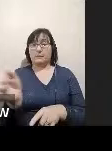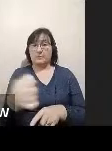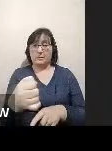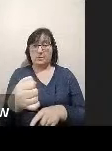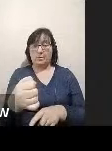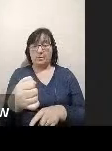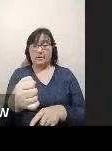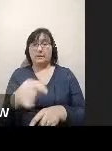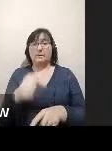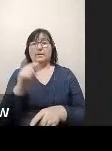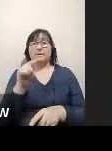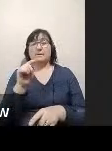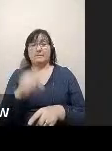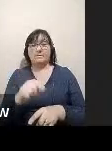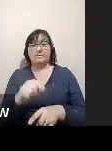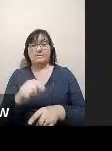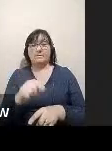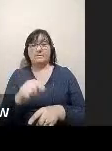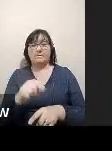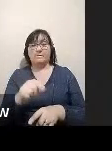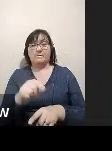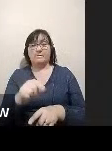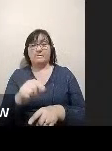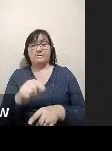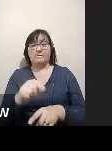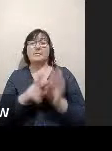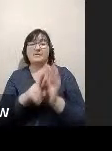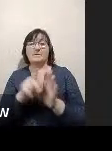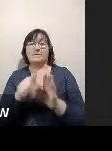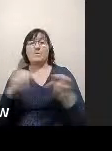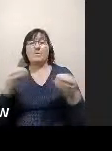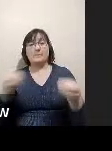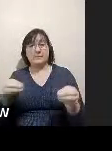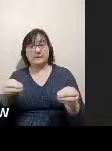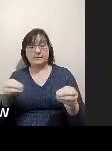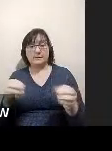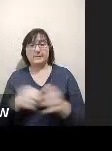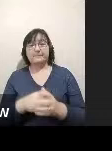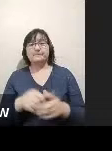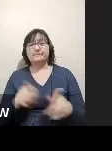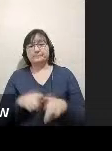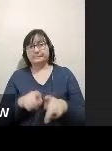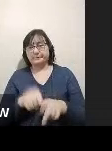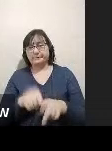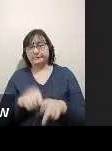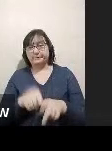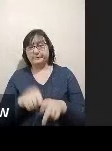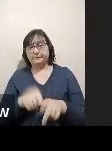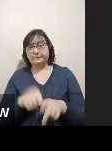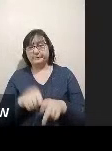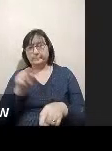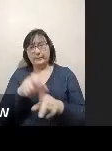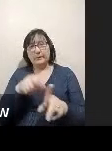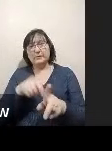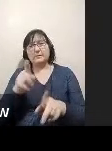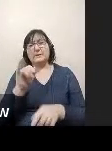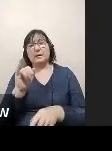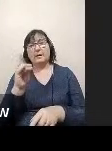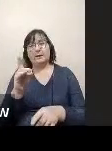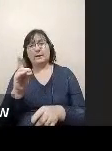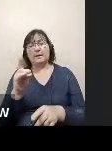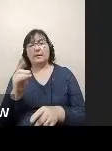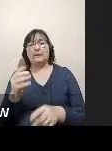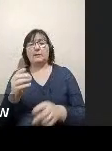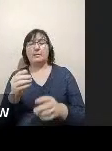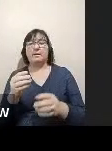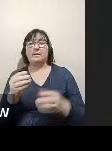Okay, the identity document of the individual to be registered. Okay, an image on the